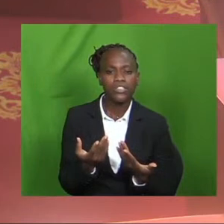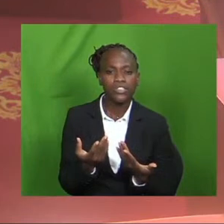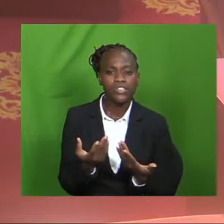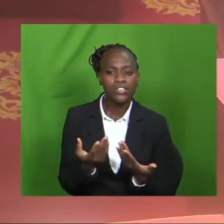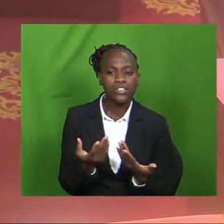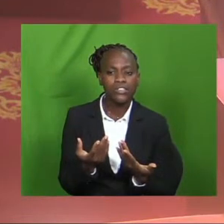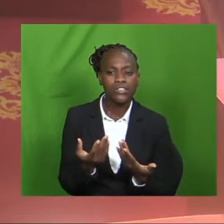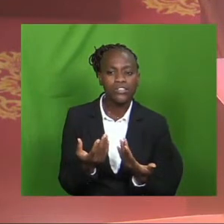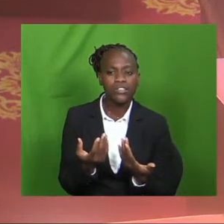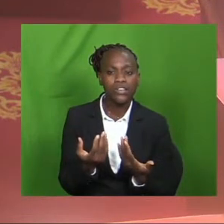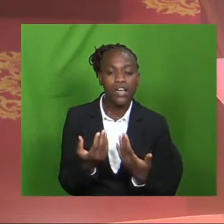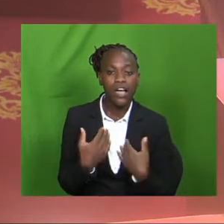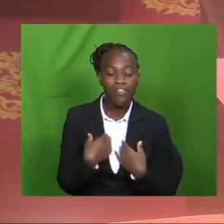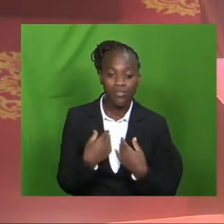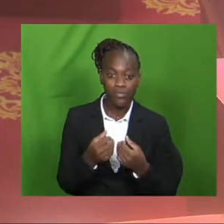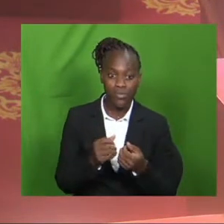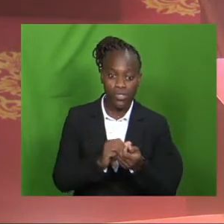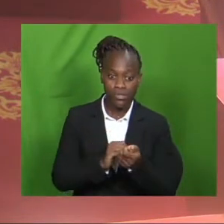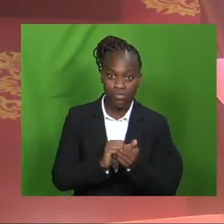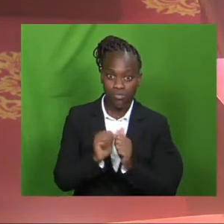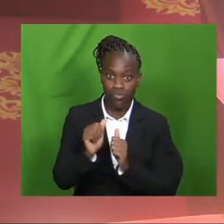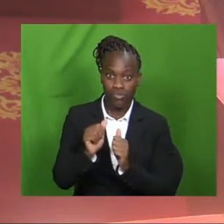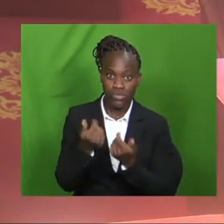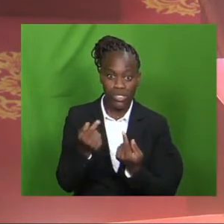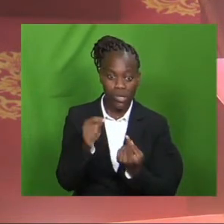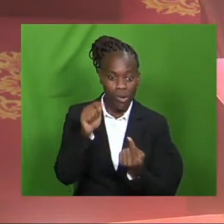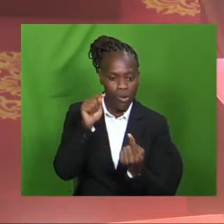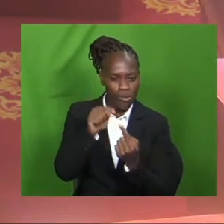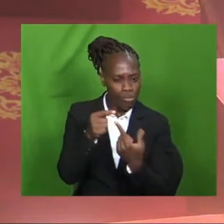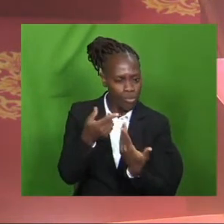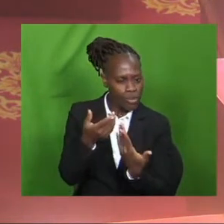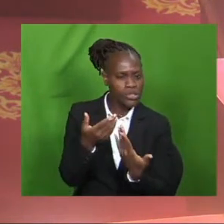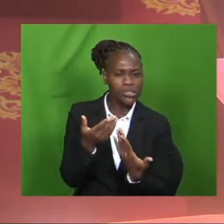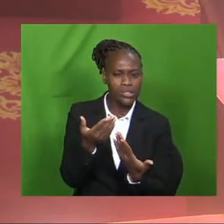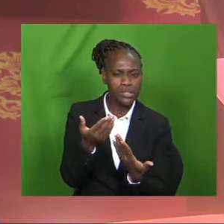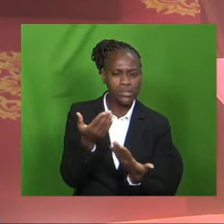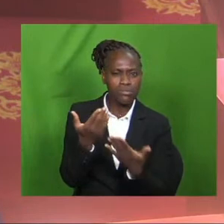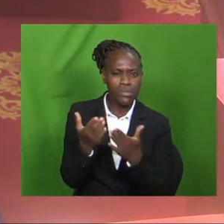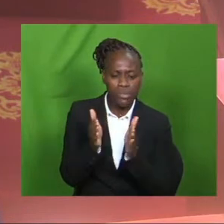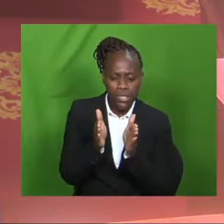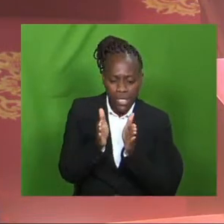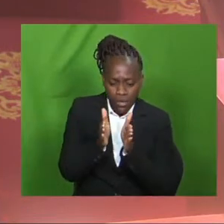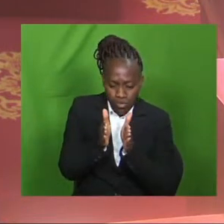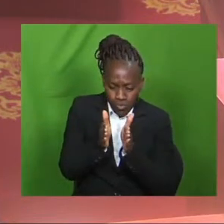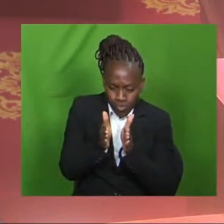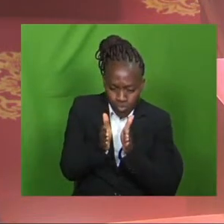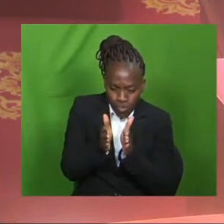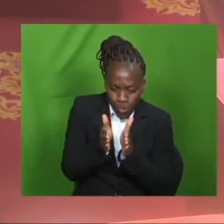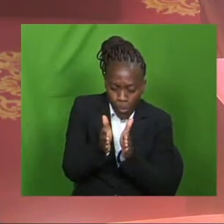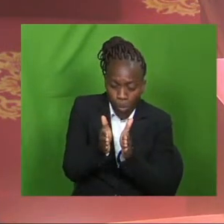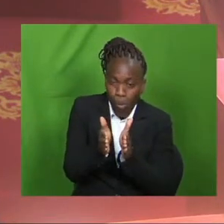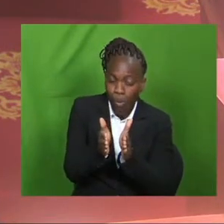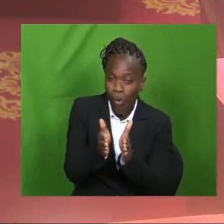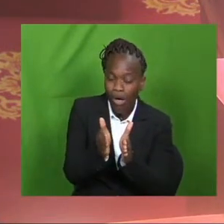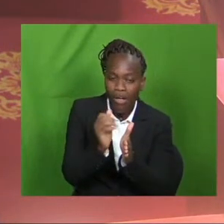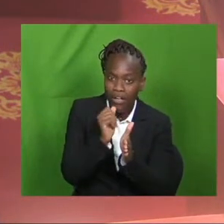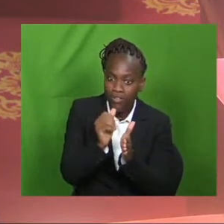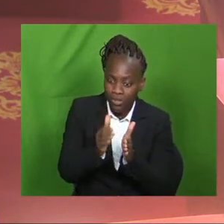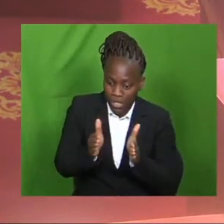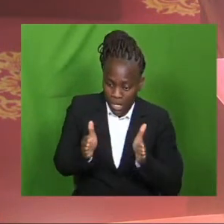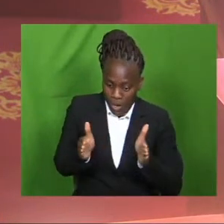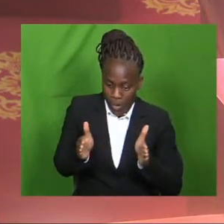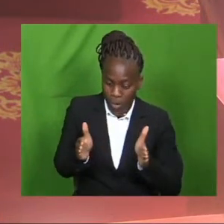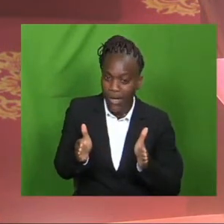point to be a bit narrow and not too wide,